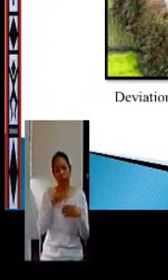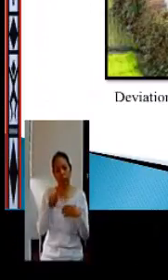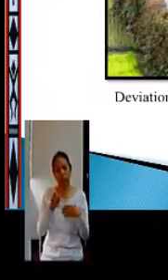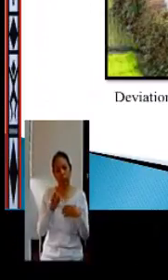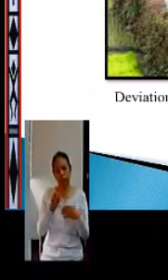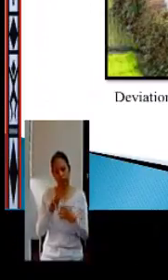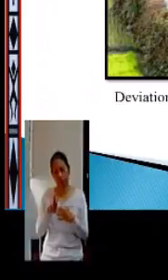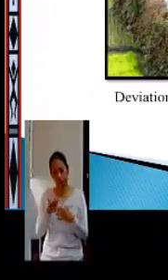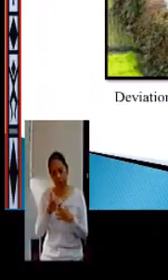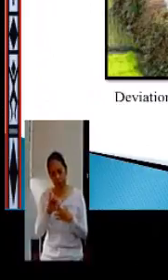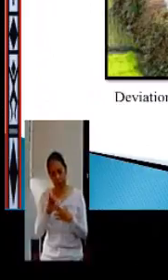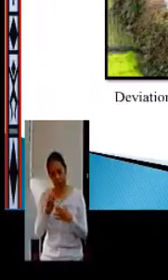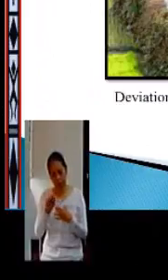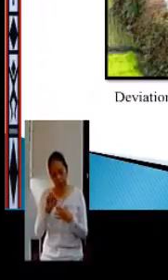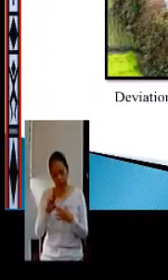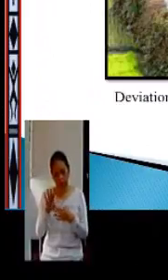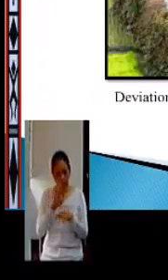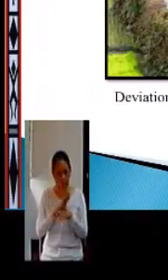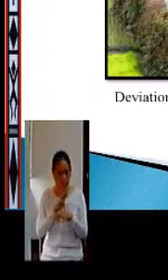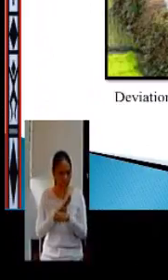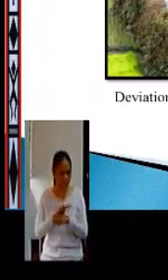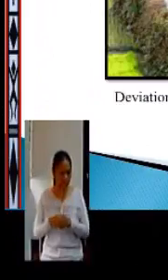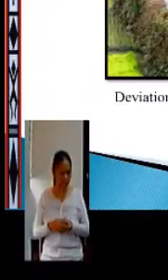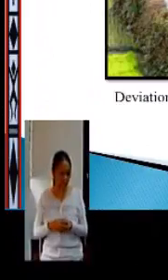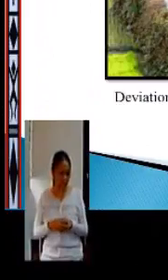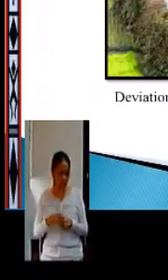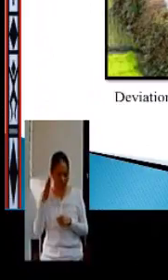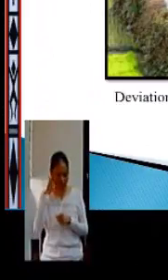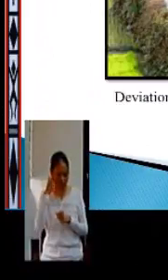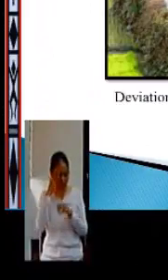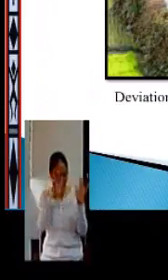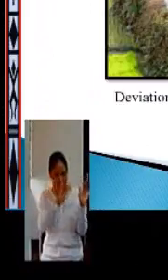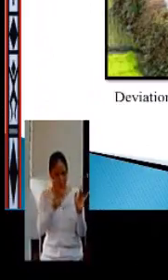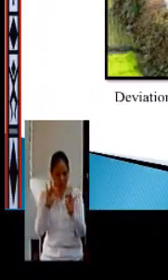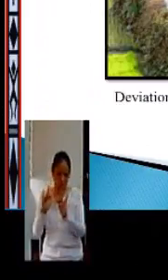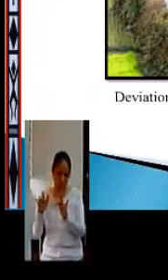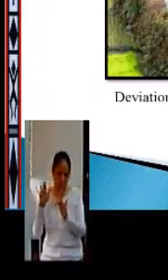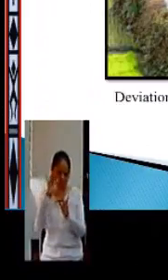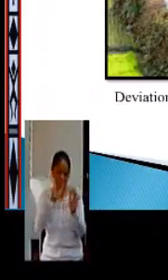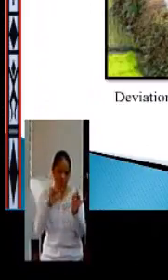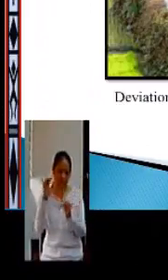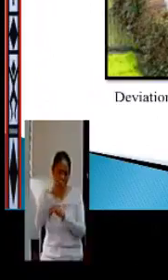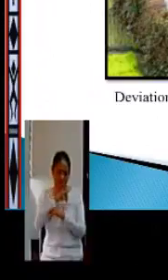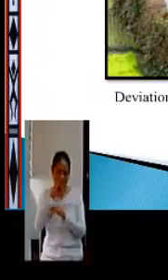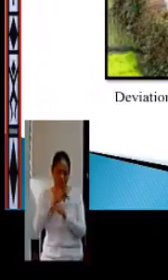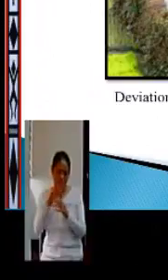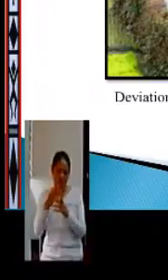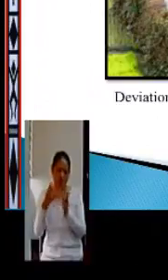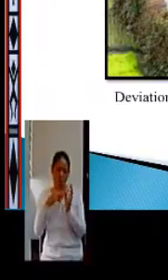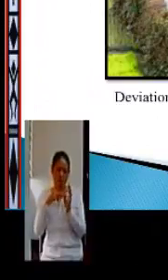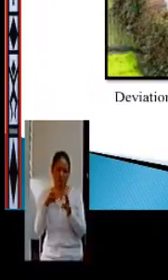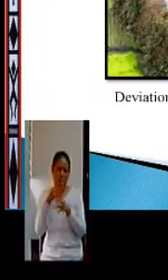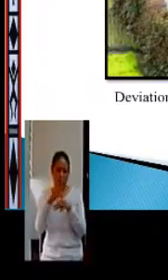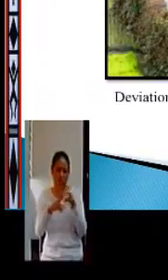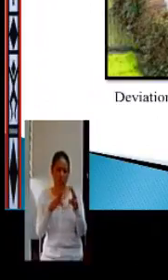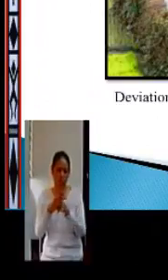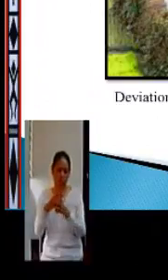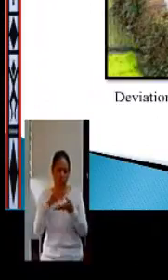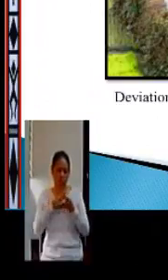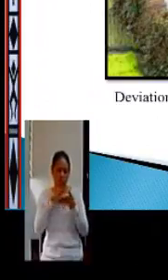businesses. Alam nyo, ang kawawa talaga sa Ifugao, while we are a World Heritage Site,